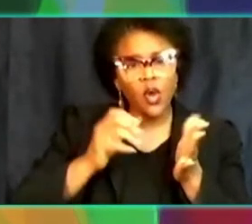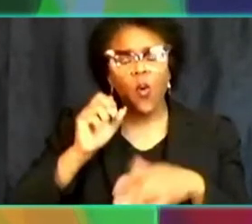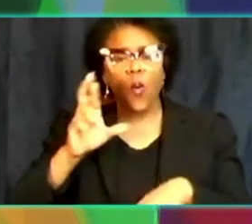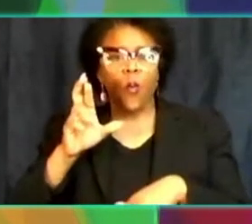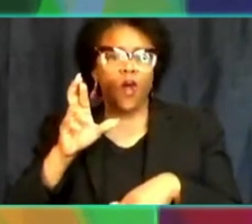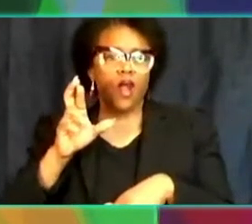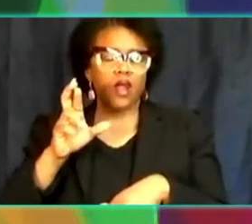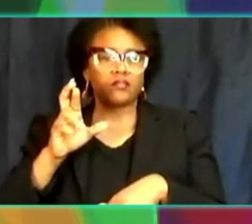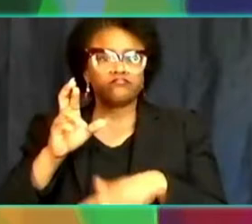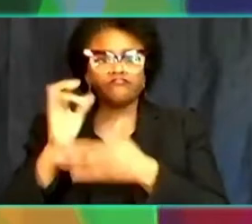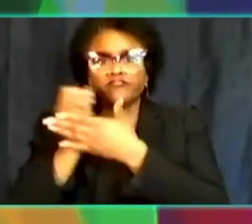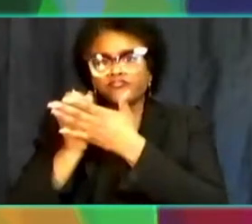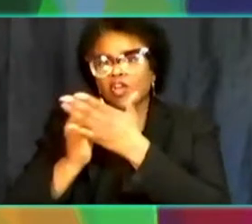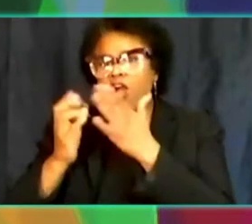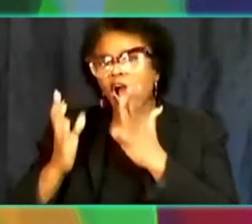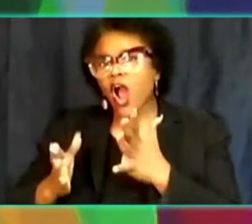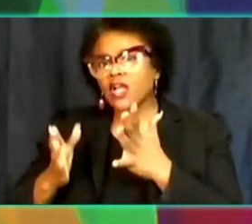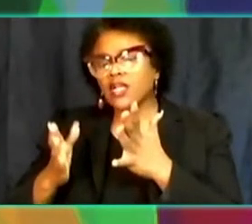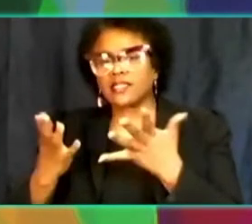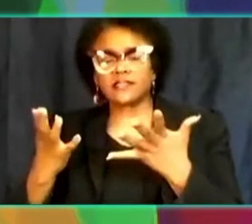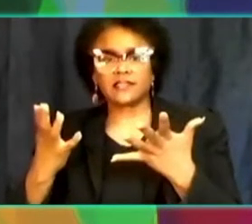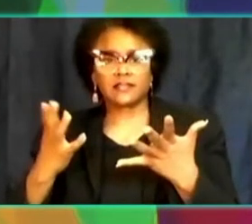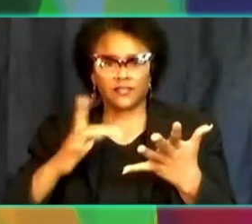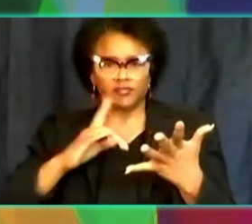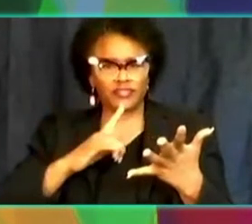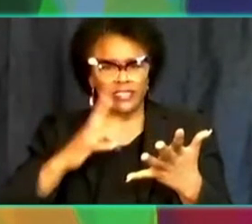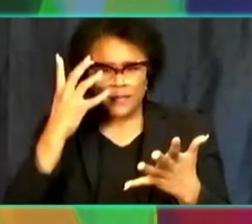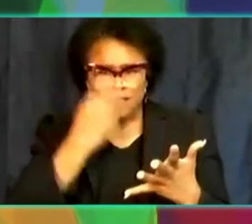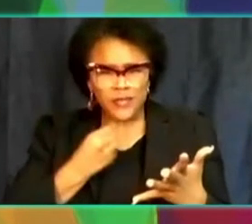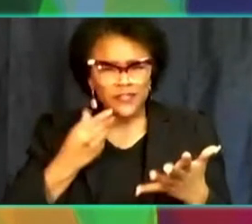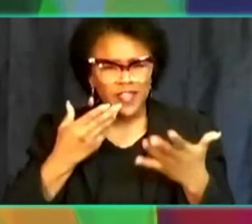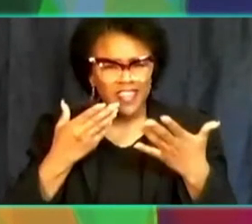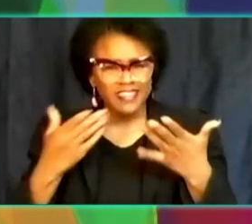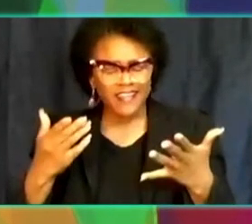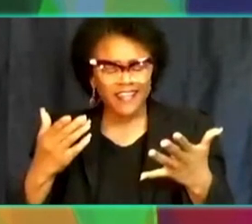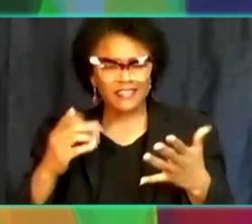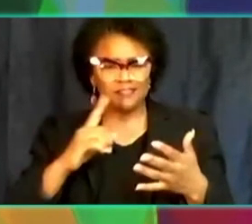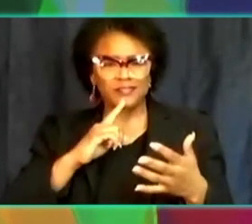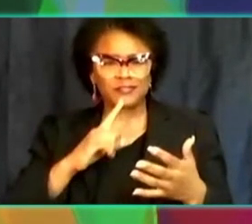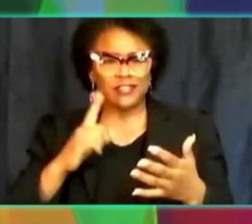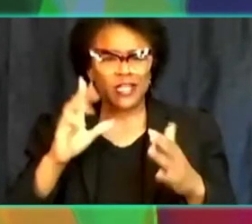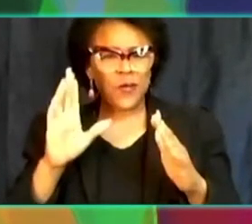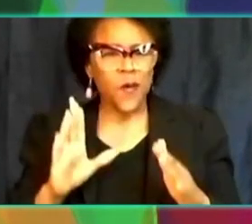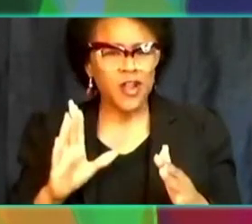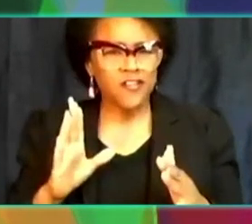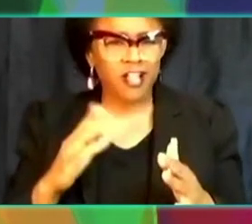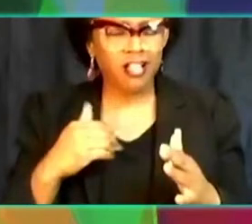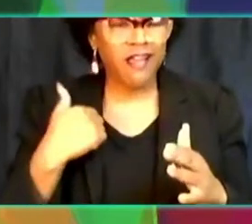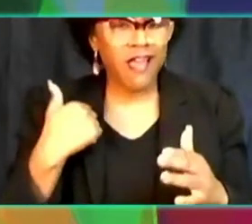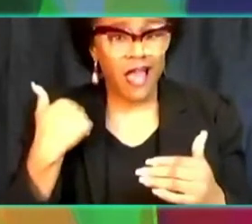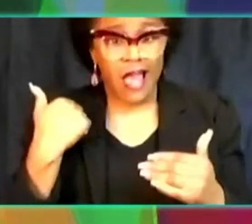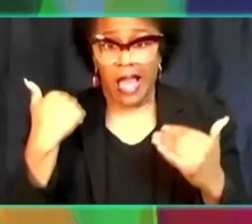or an artist, is a really beautiful thing and has been wonderful for, I mean,